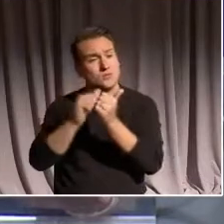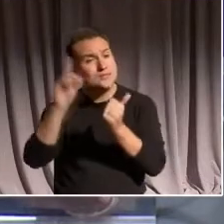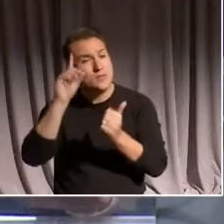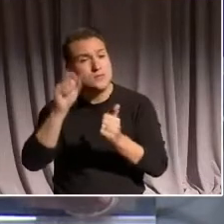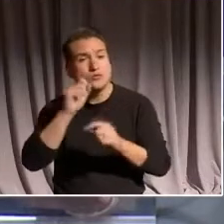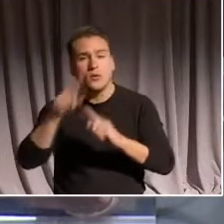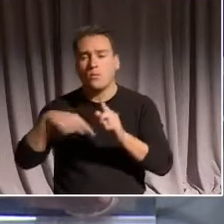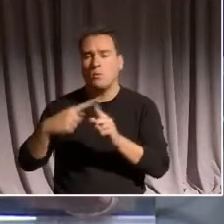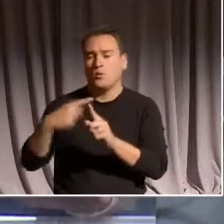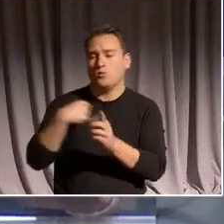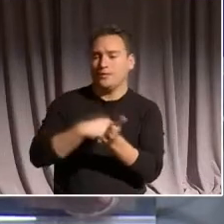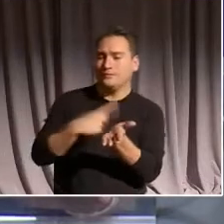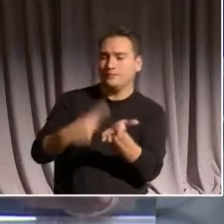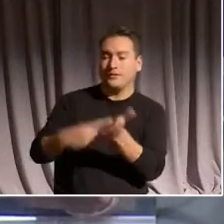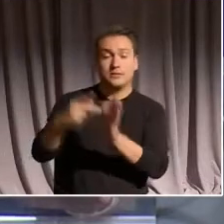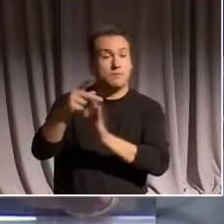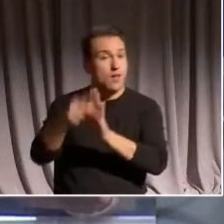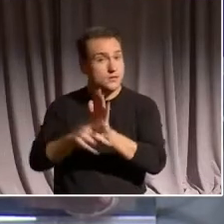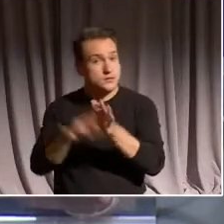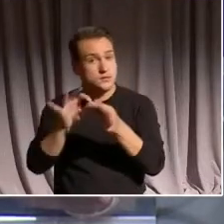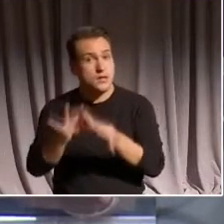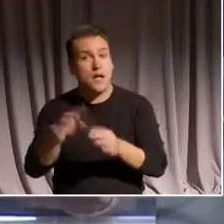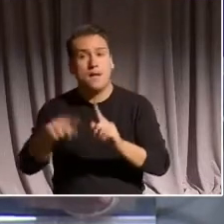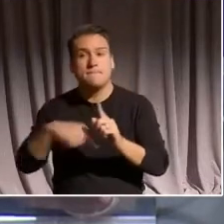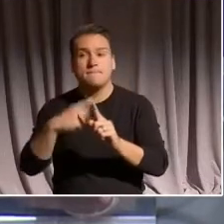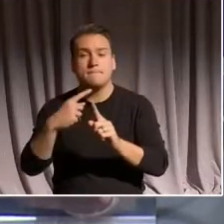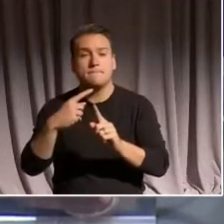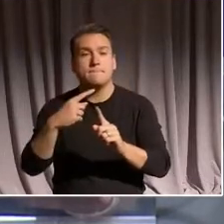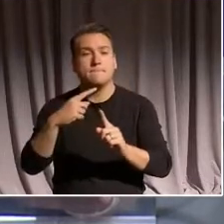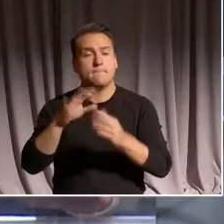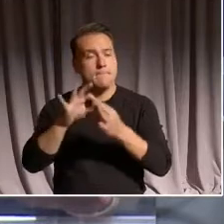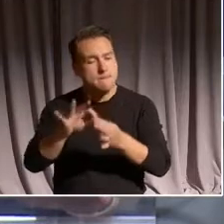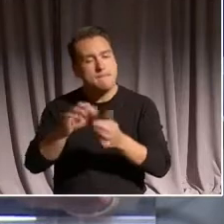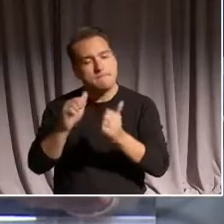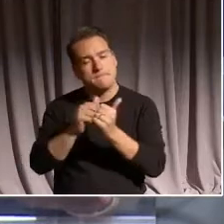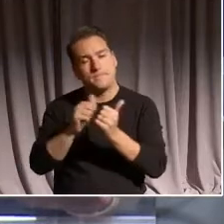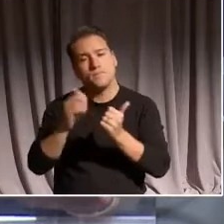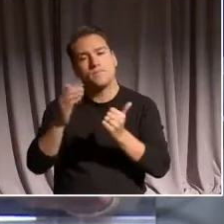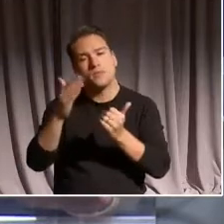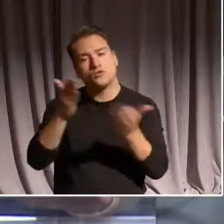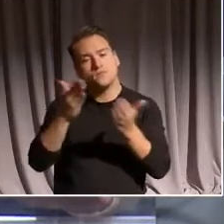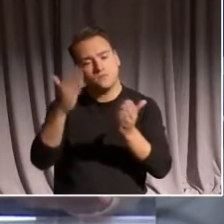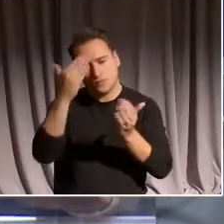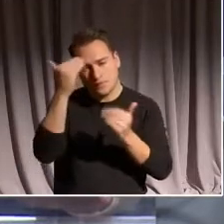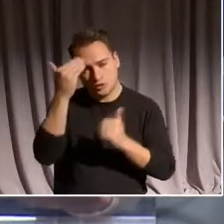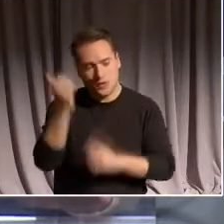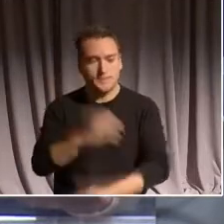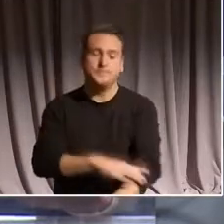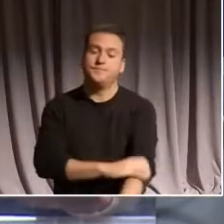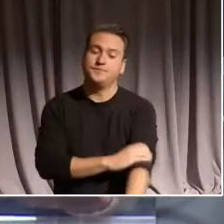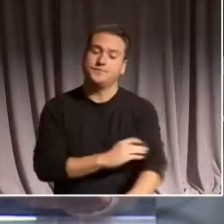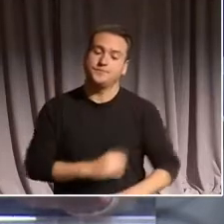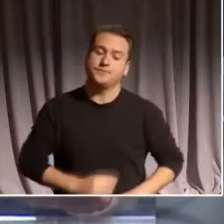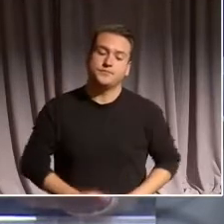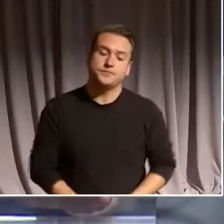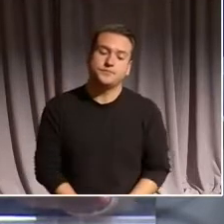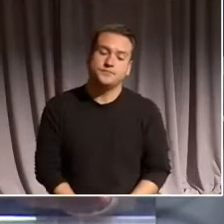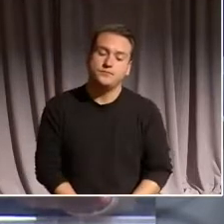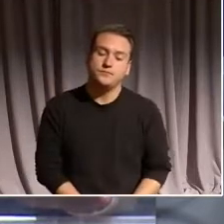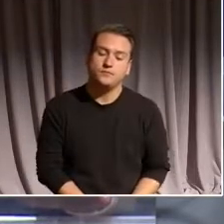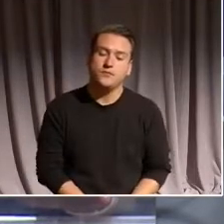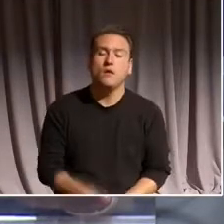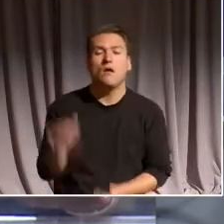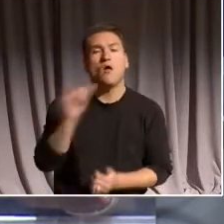we're developing any policies about meeting people with services for dementia. And I'd really like to